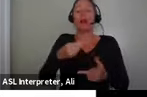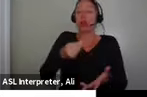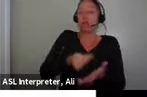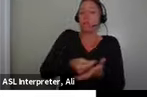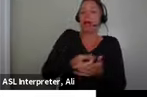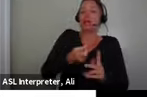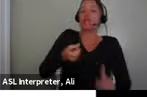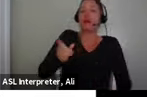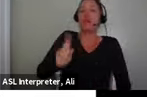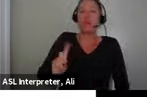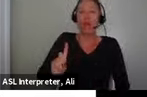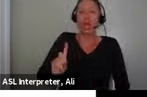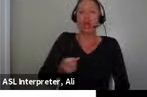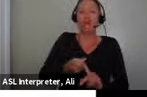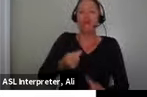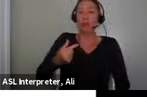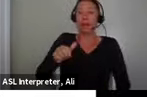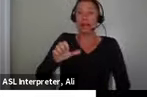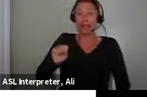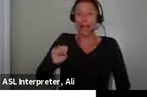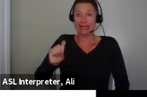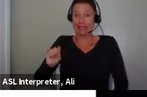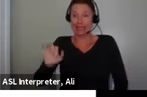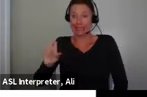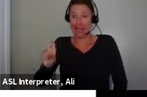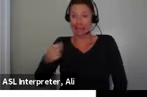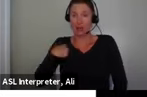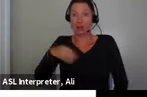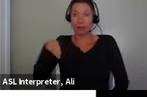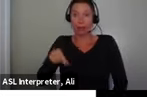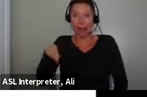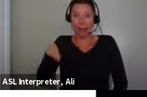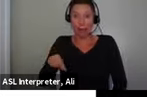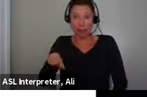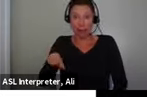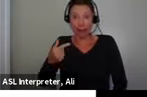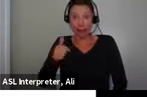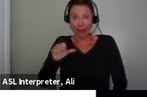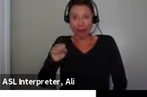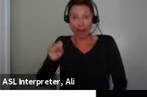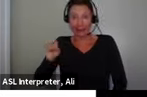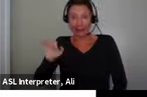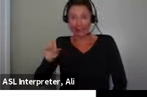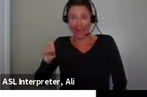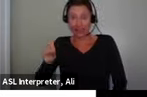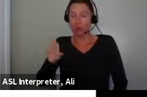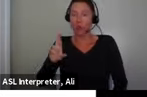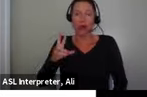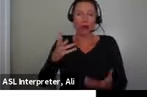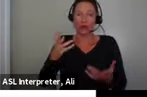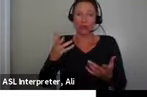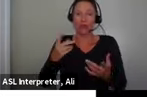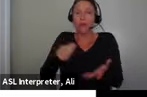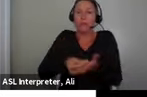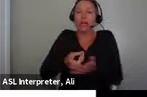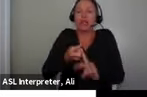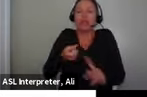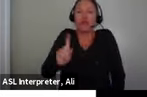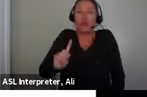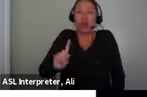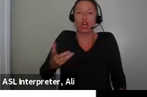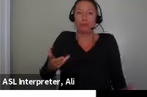Is it coming from the gas tax that we've all been paying, this extra gas tax that we've instated a few years ago, or where is the funding coming